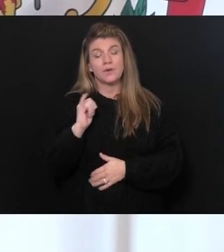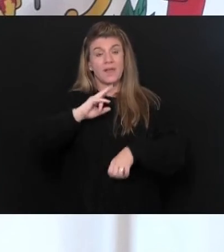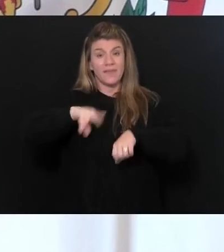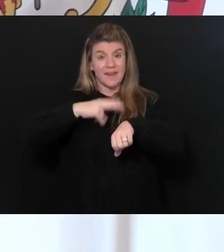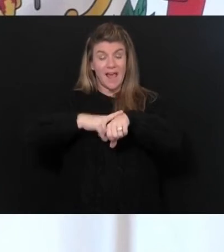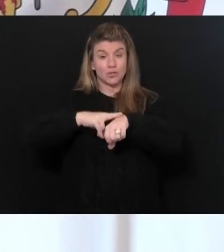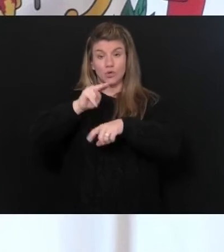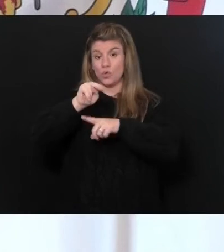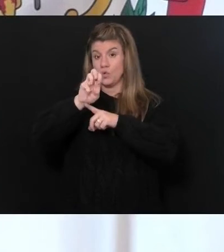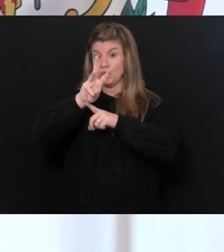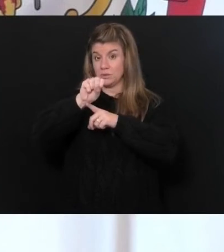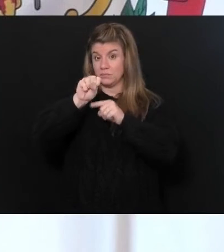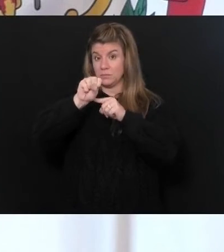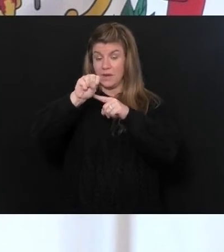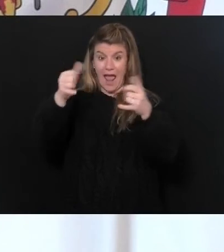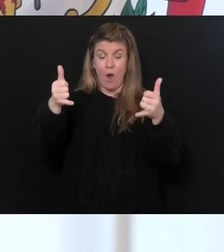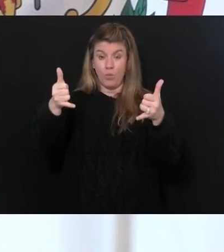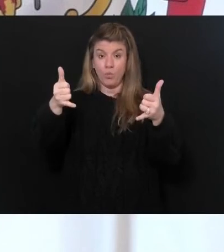national news right now.